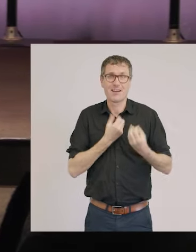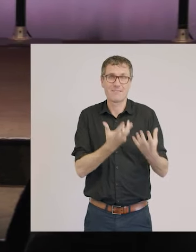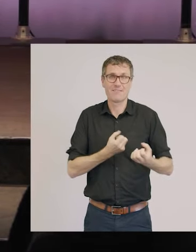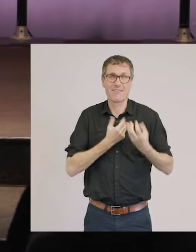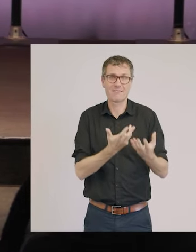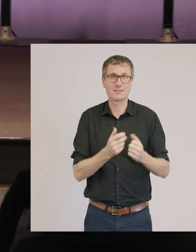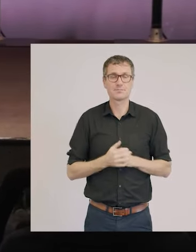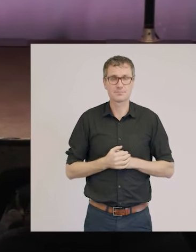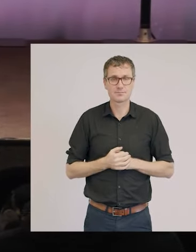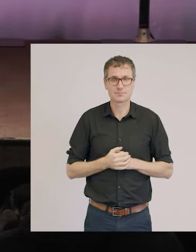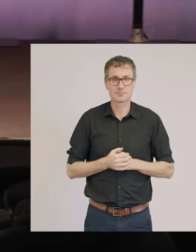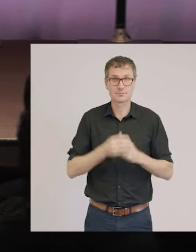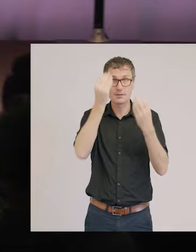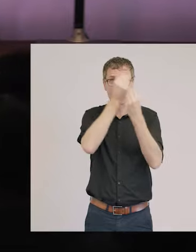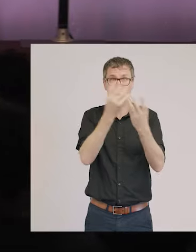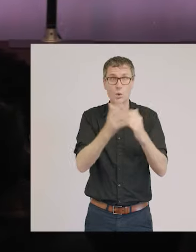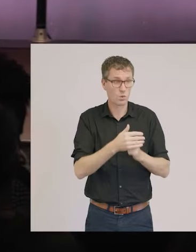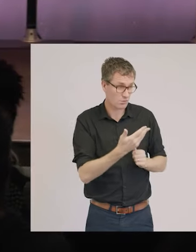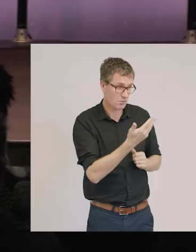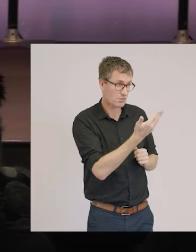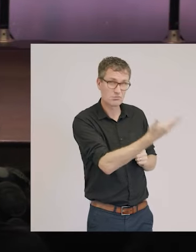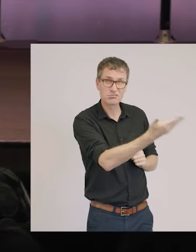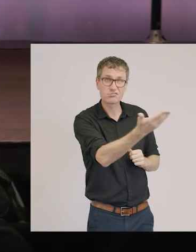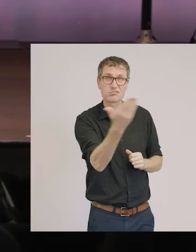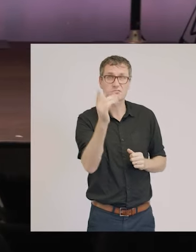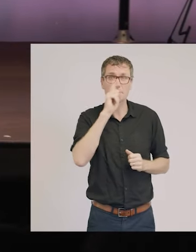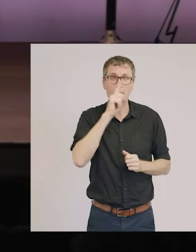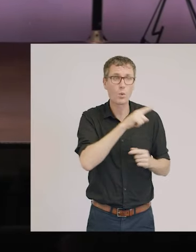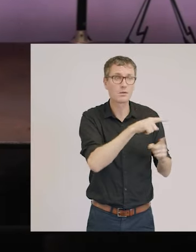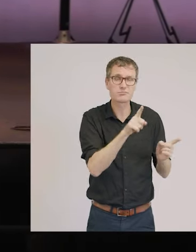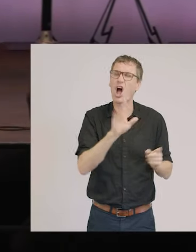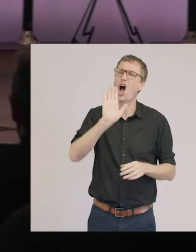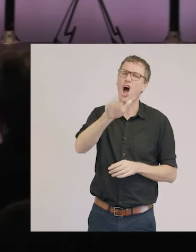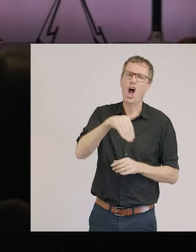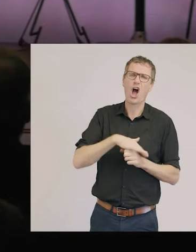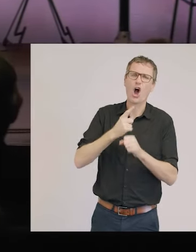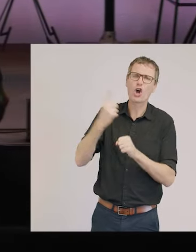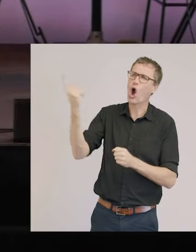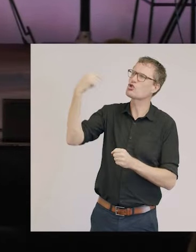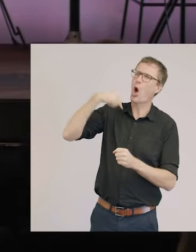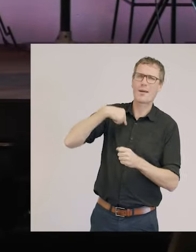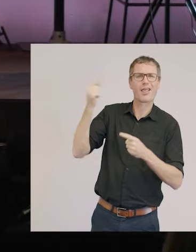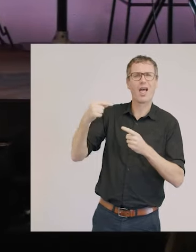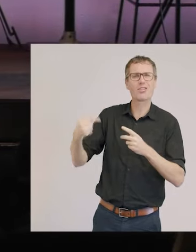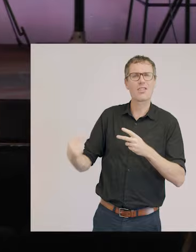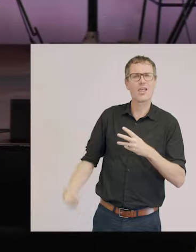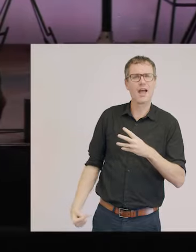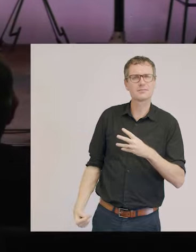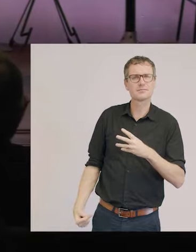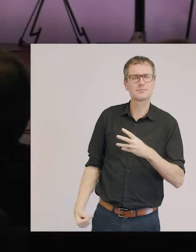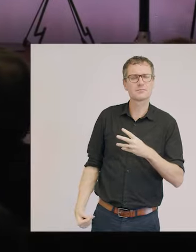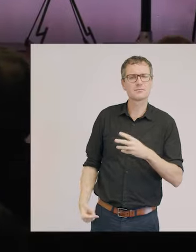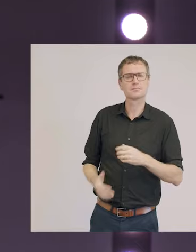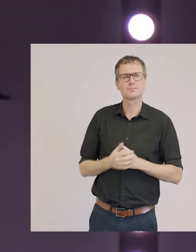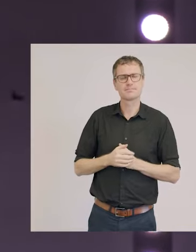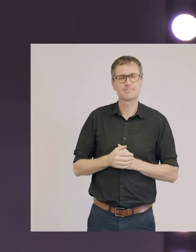because I'm getting a lot off my chest today. But, you know, there's a lot of people around today who are saying, God